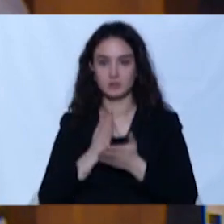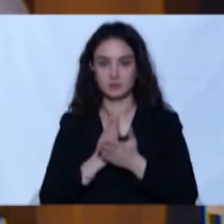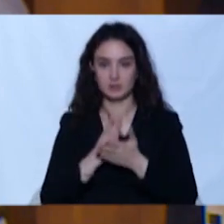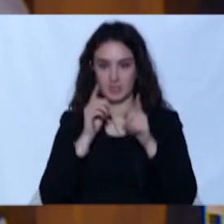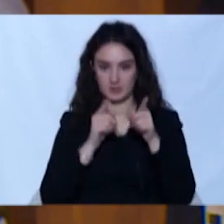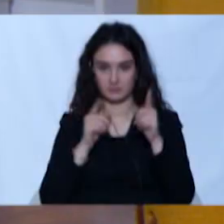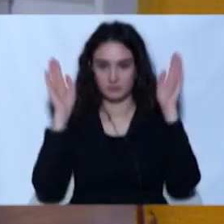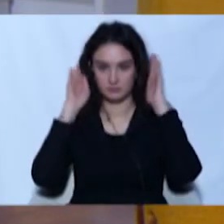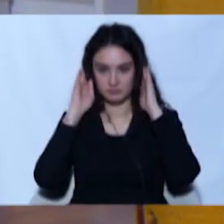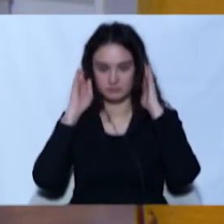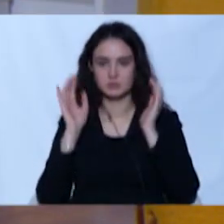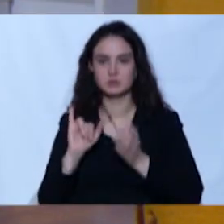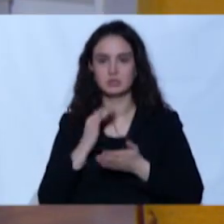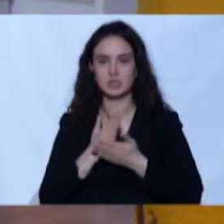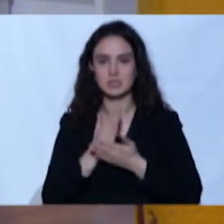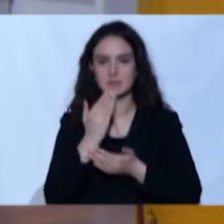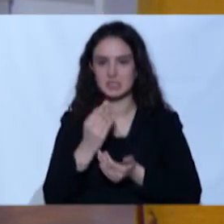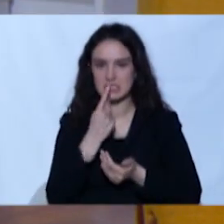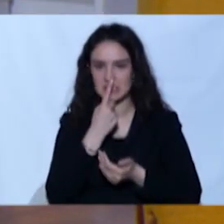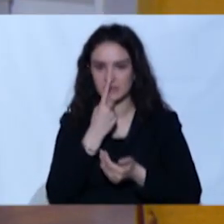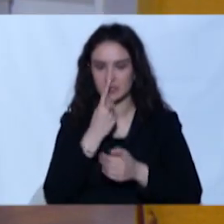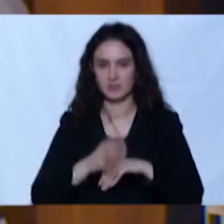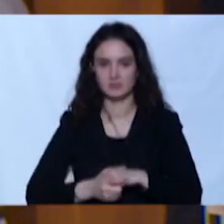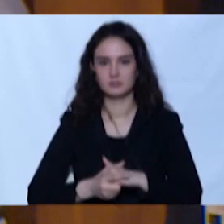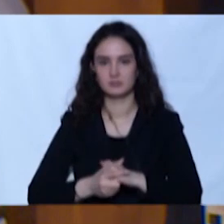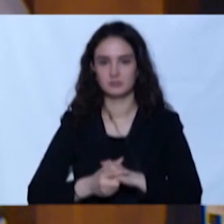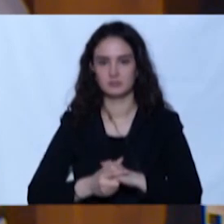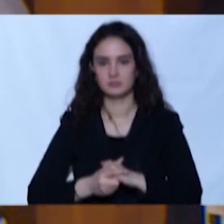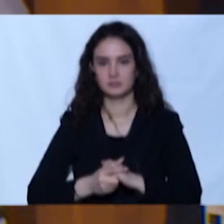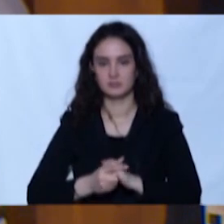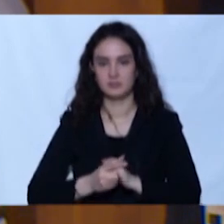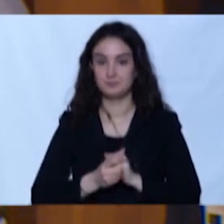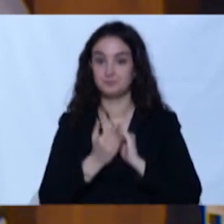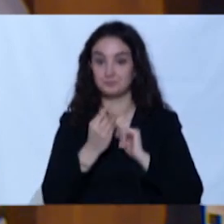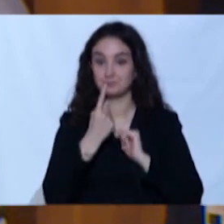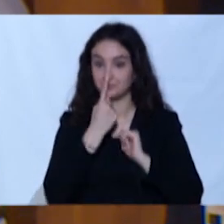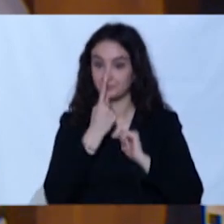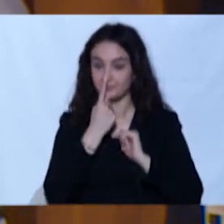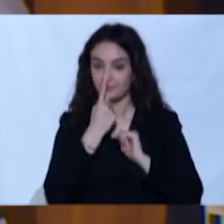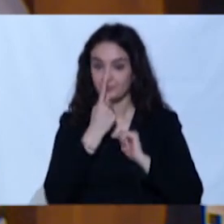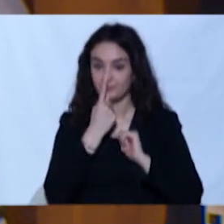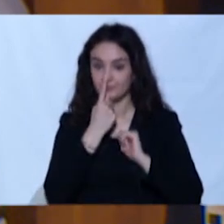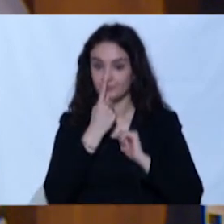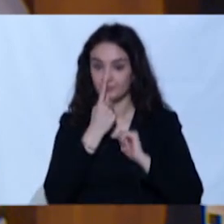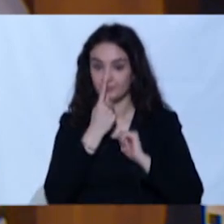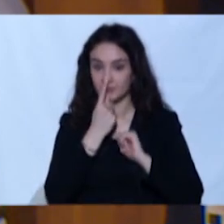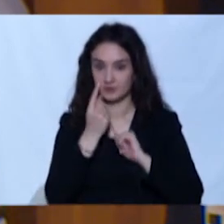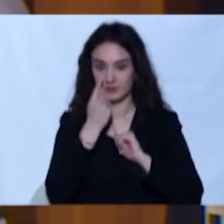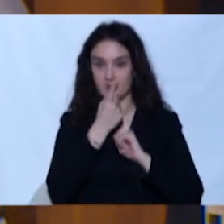here. Where is his nose? His nose is